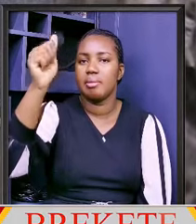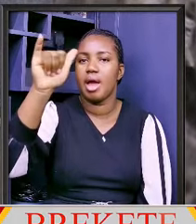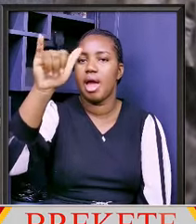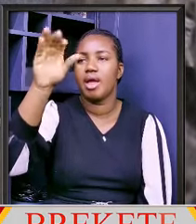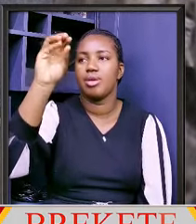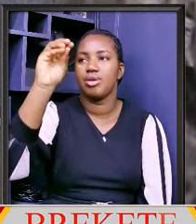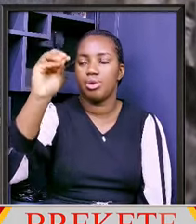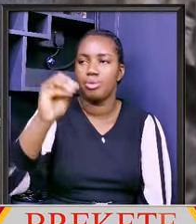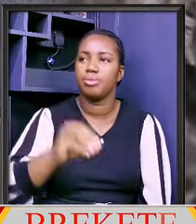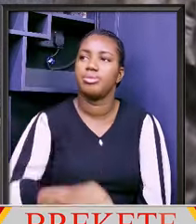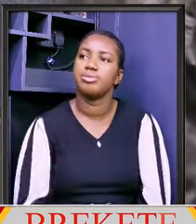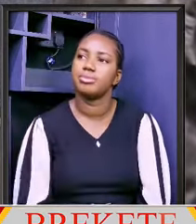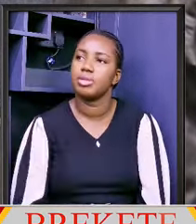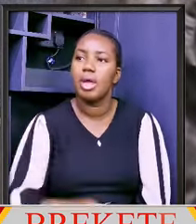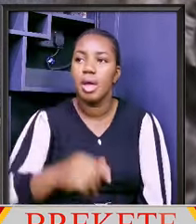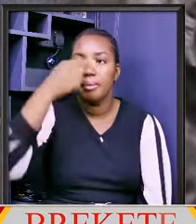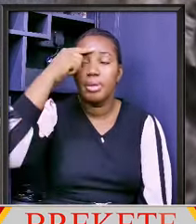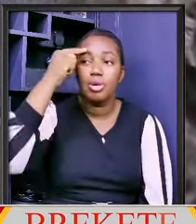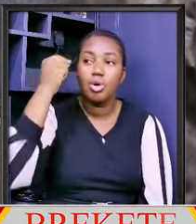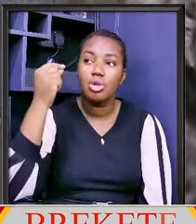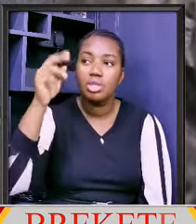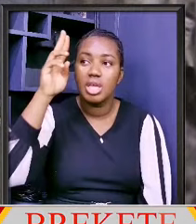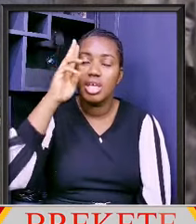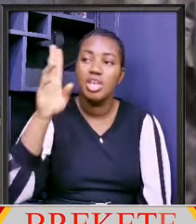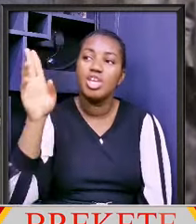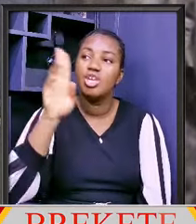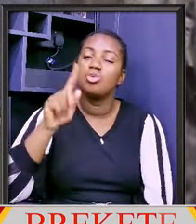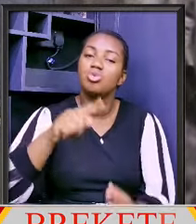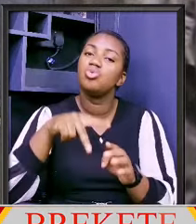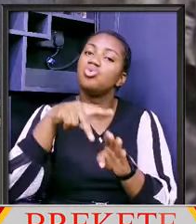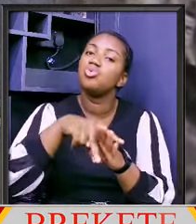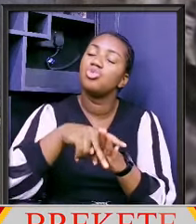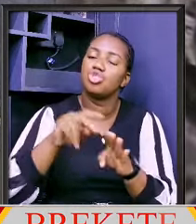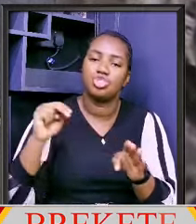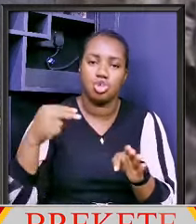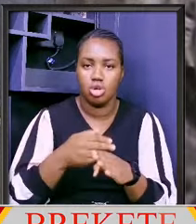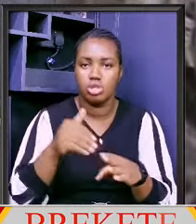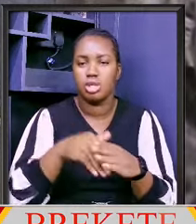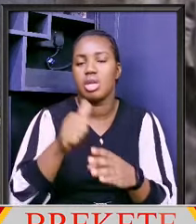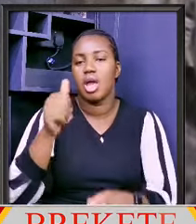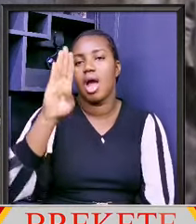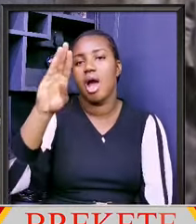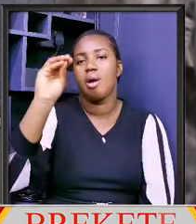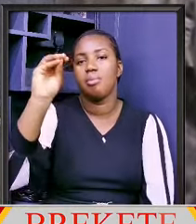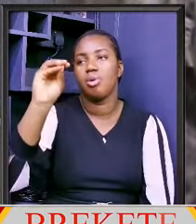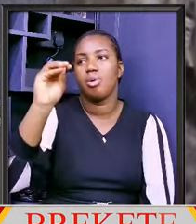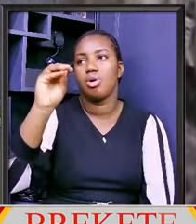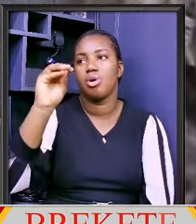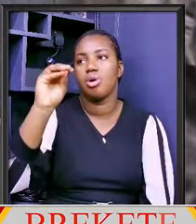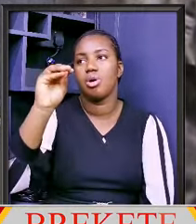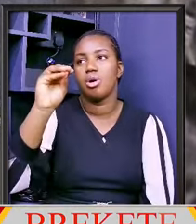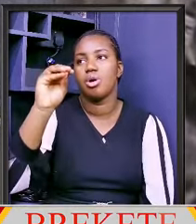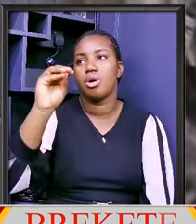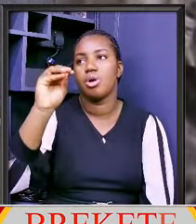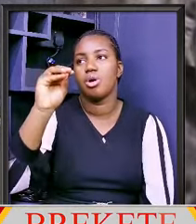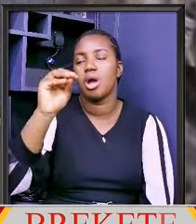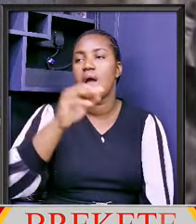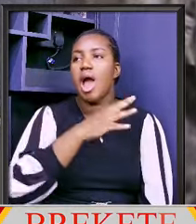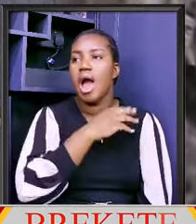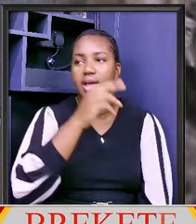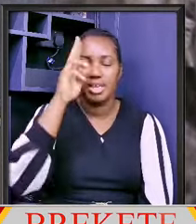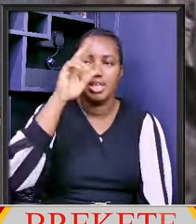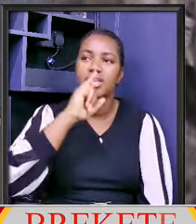Adebayo Apelogun, because he used to cheat us in Akomara, and he is the most